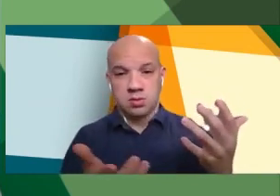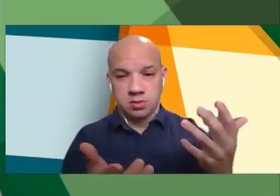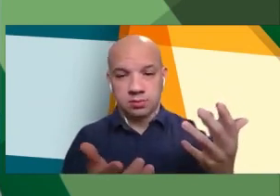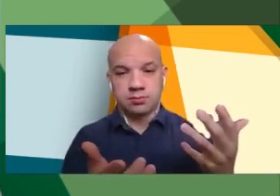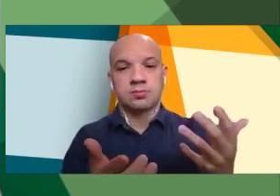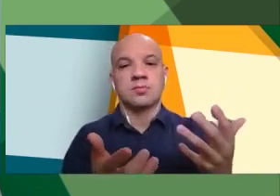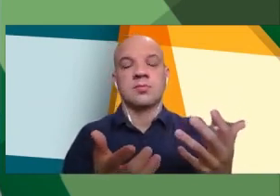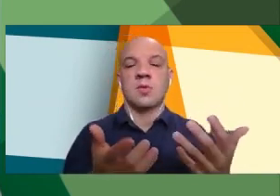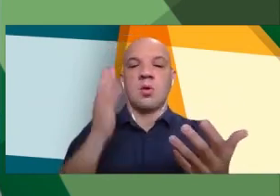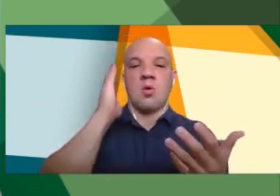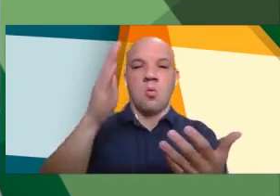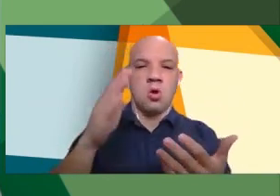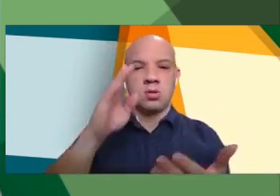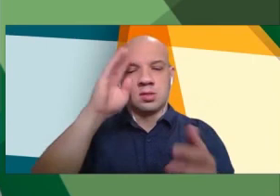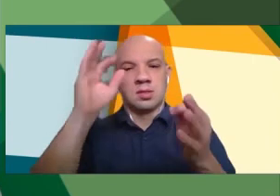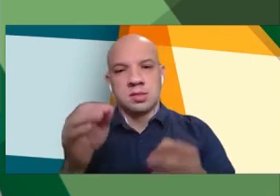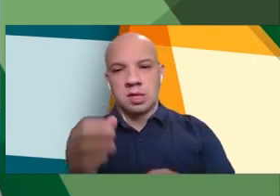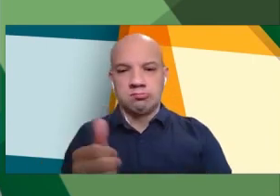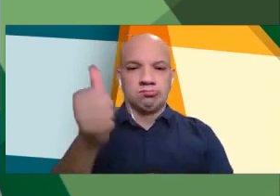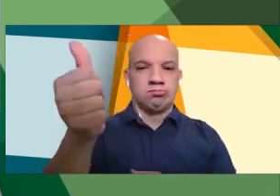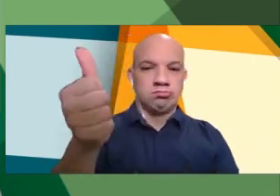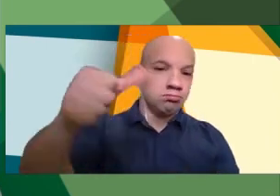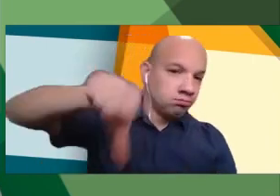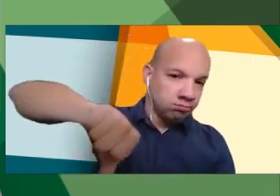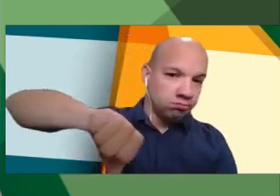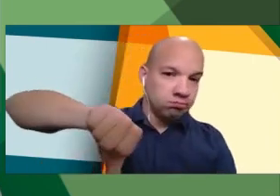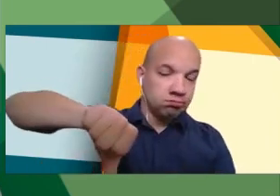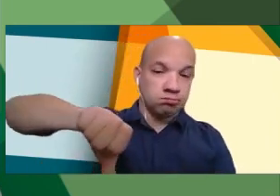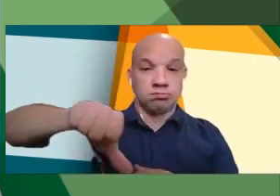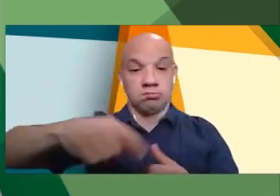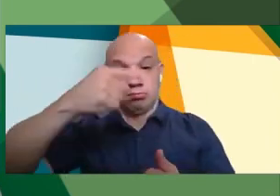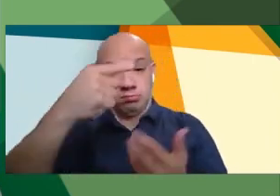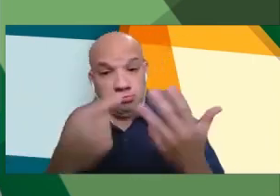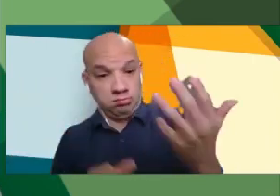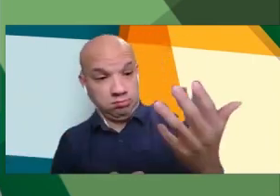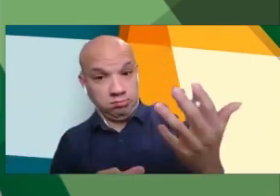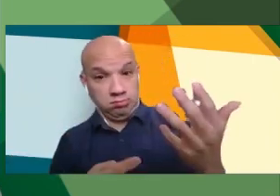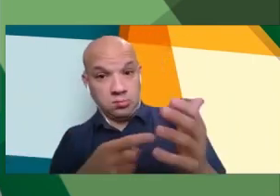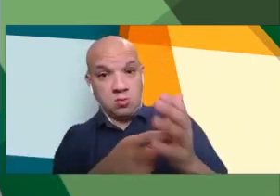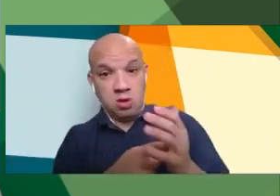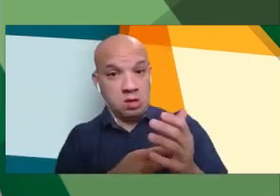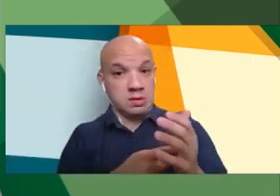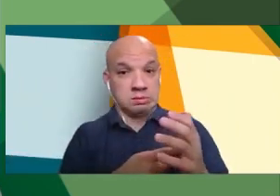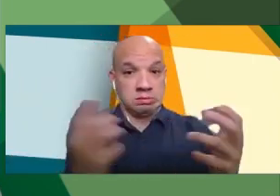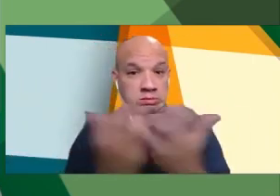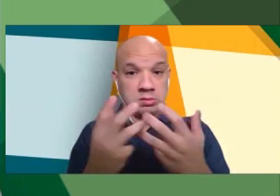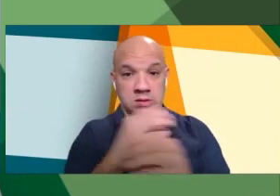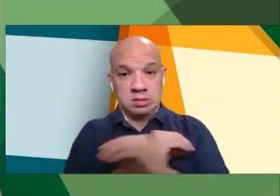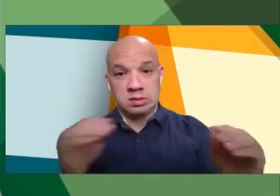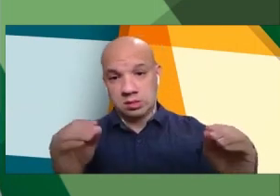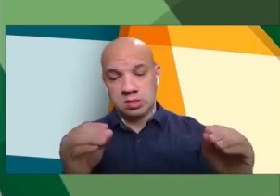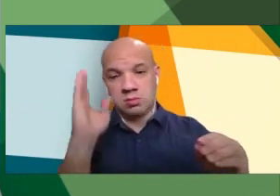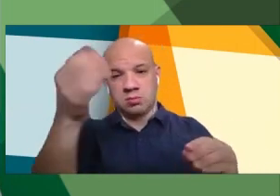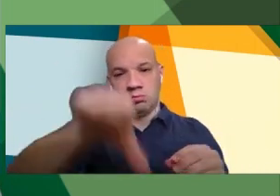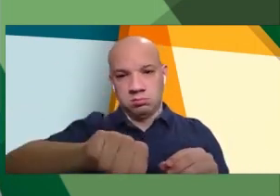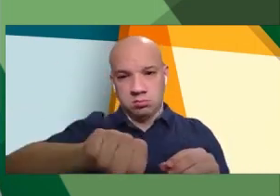or fail. Failure to comply with all mandatory requirements of this RFP will result in the disqualification